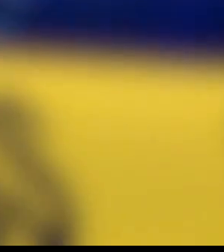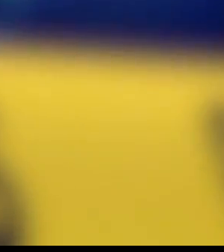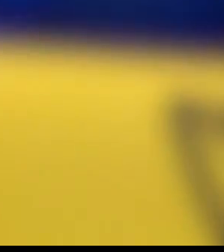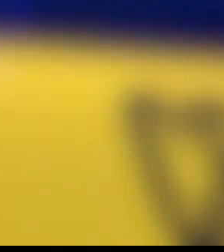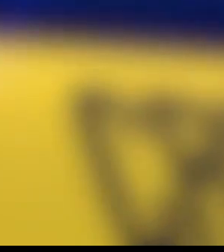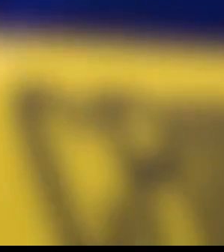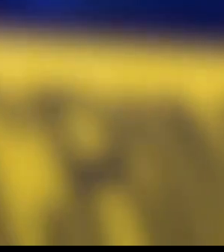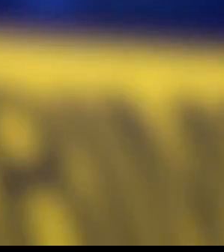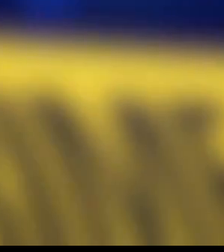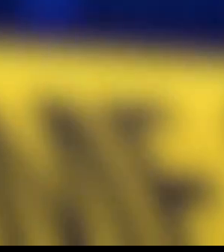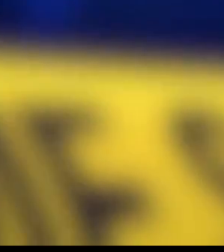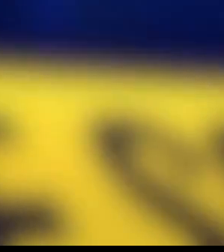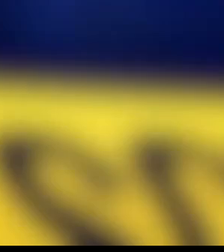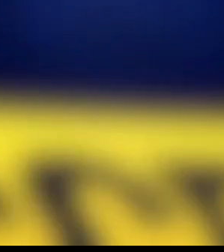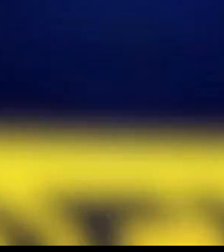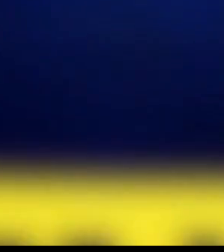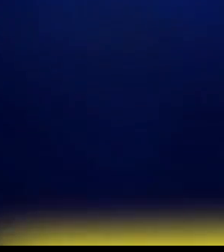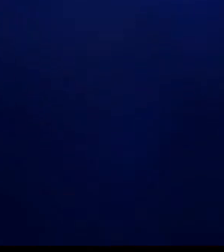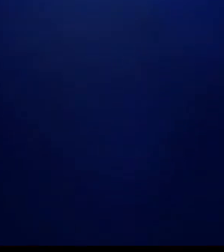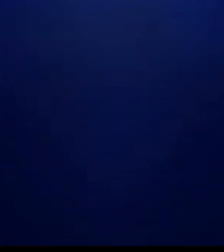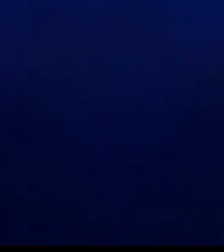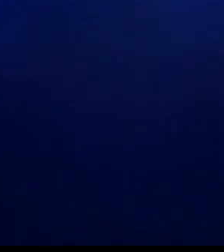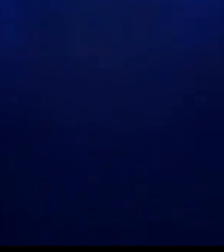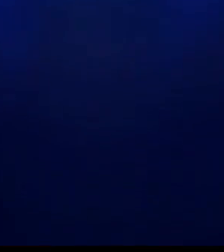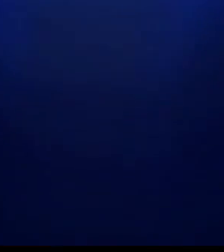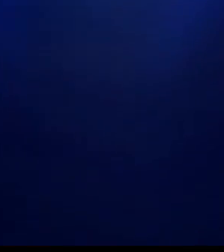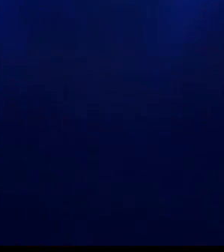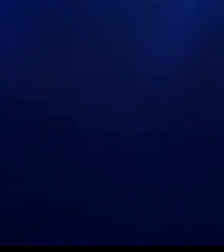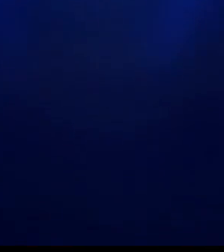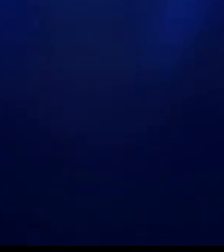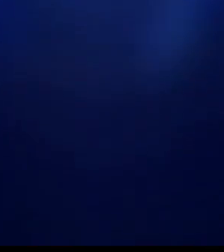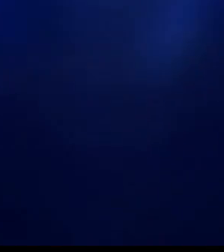If you know of a crime, please call Crime Stoppers at